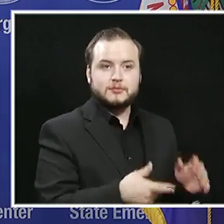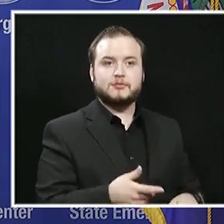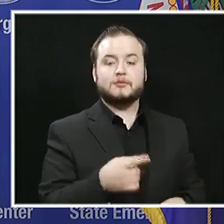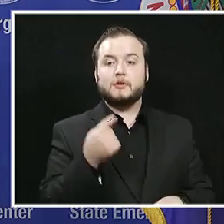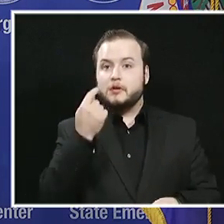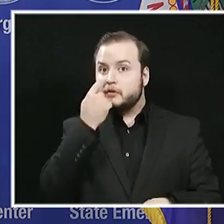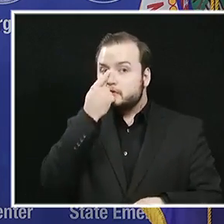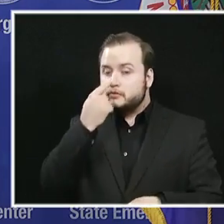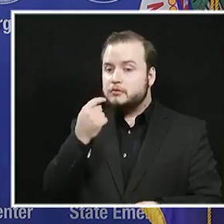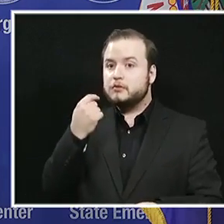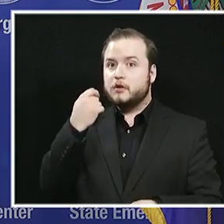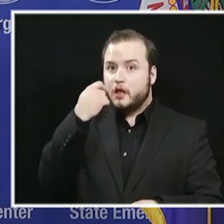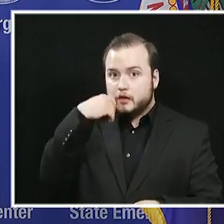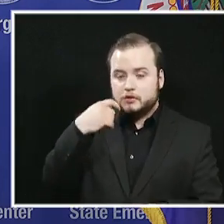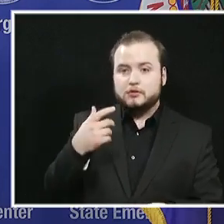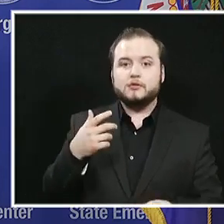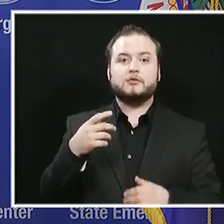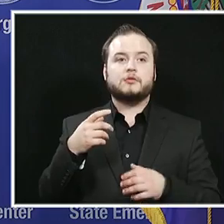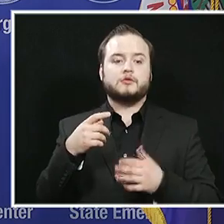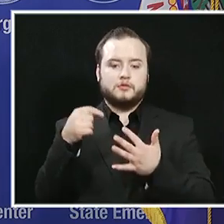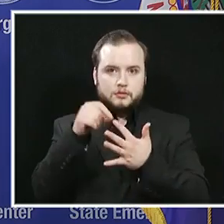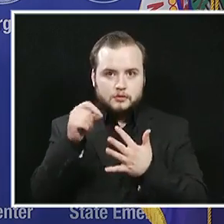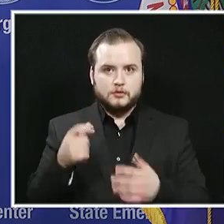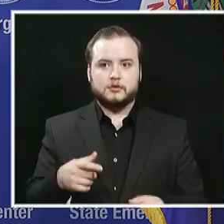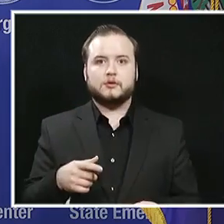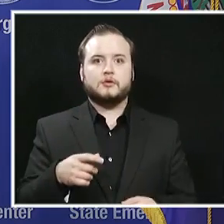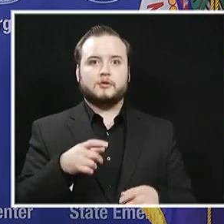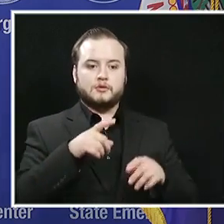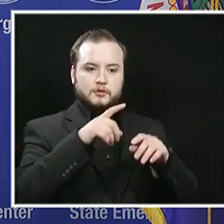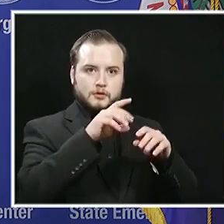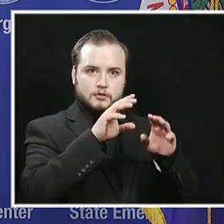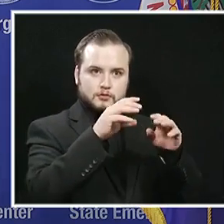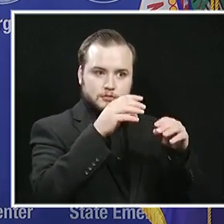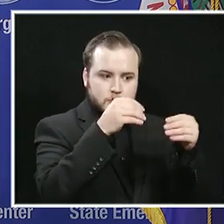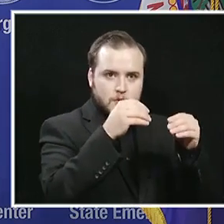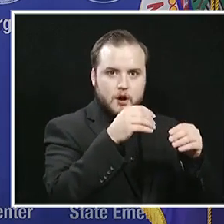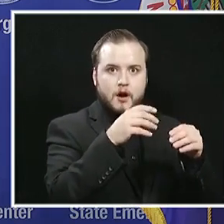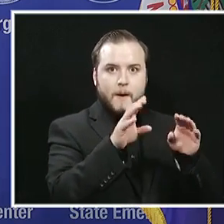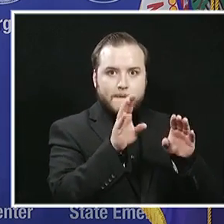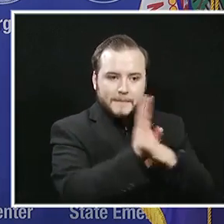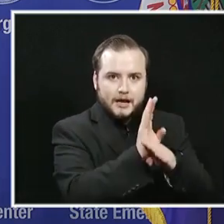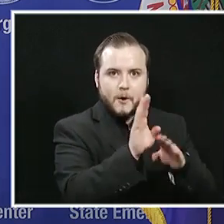people back to work. All of those things are a positive. So